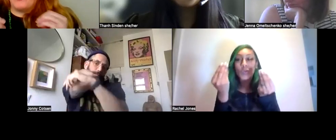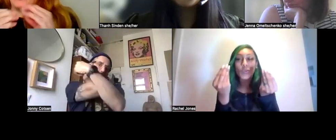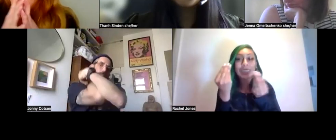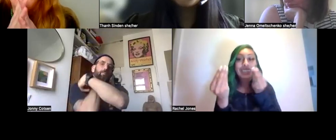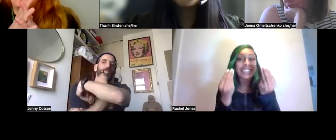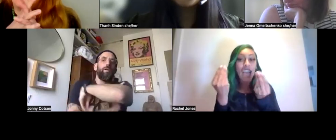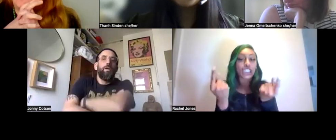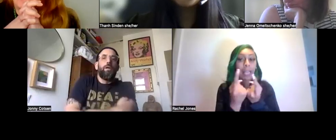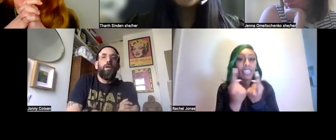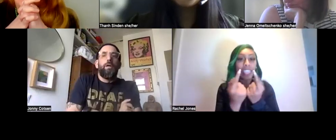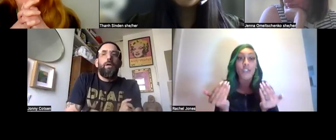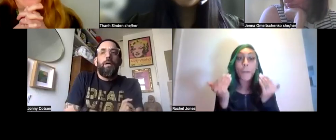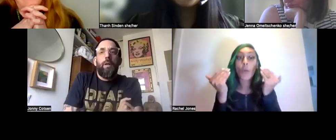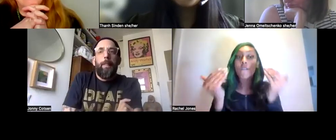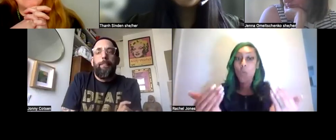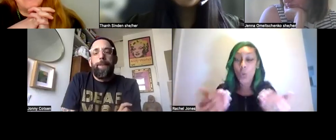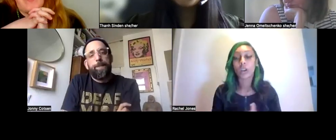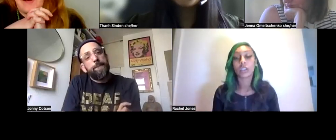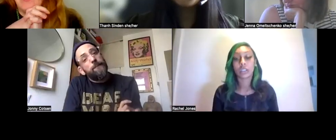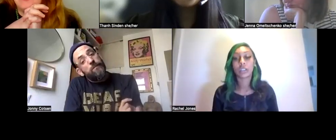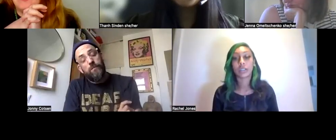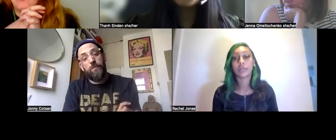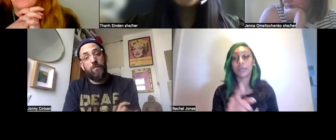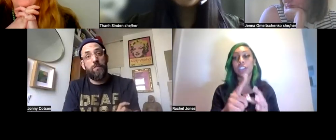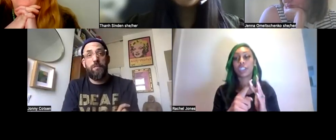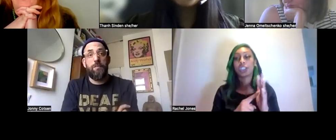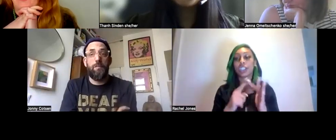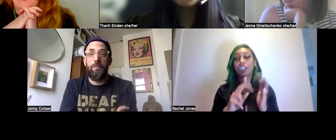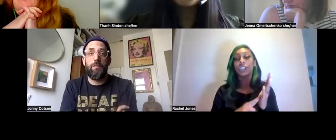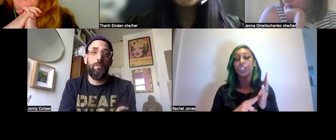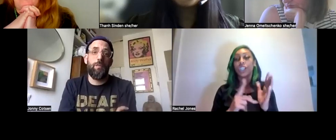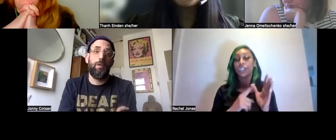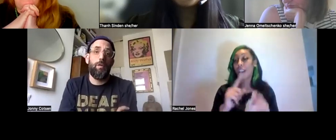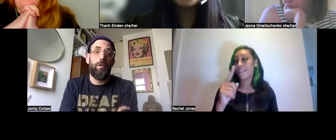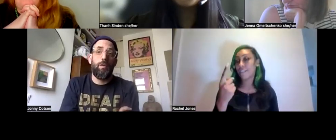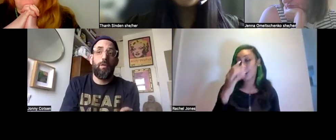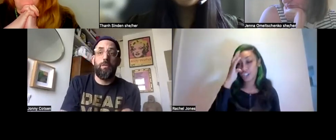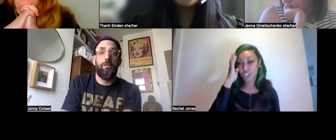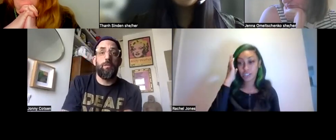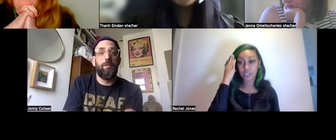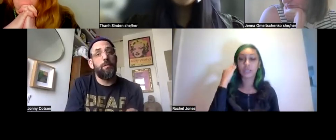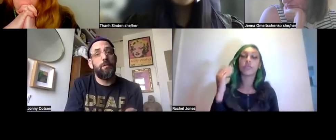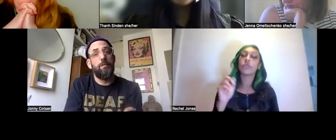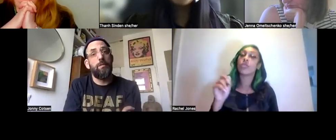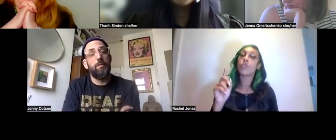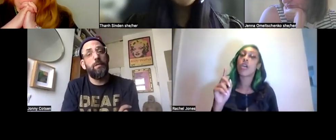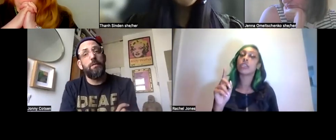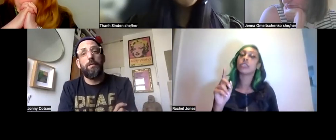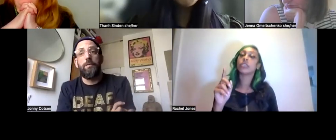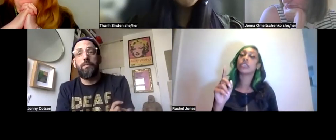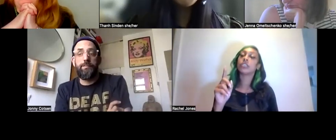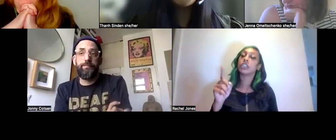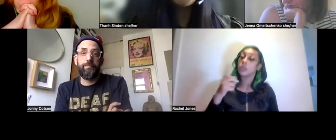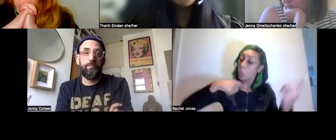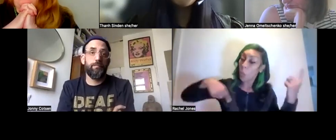moving forward with. And Jenna, I might come to you first, if that's okay. What do we all need to